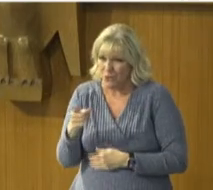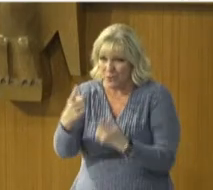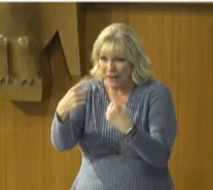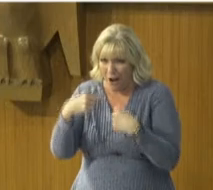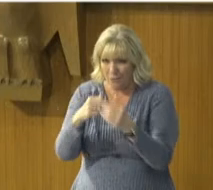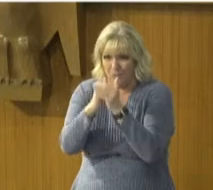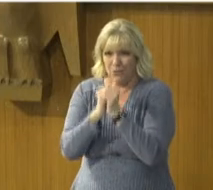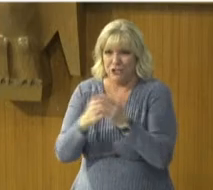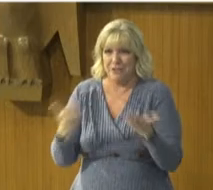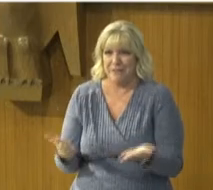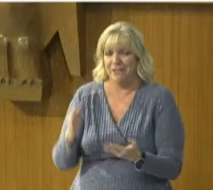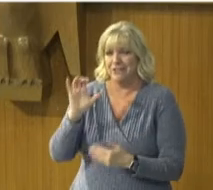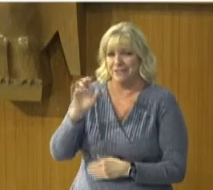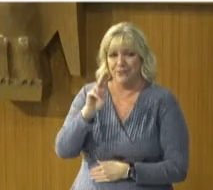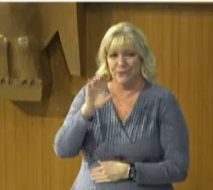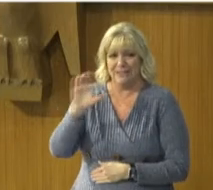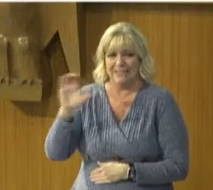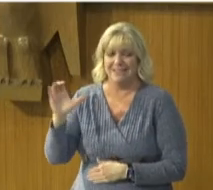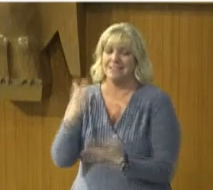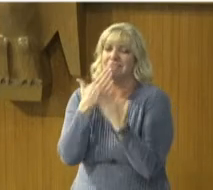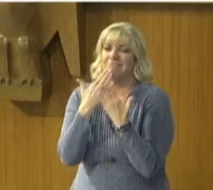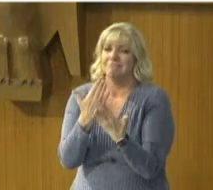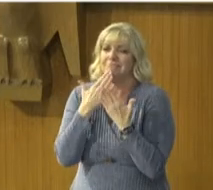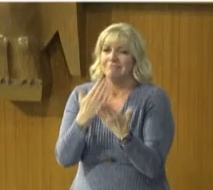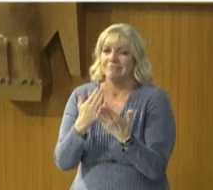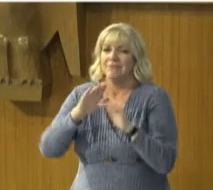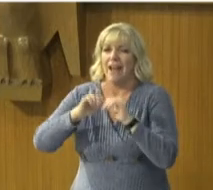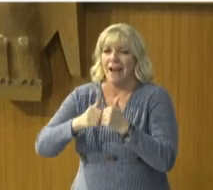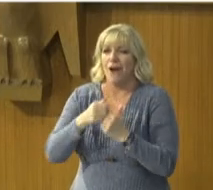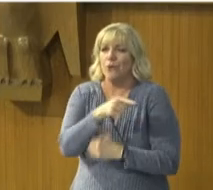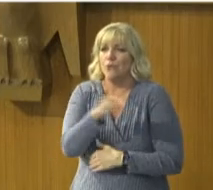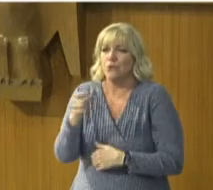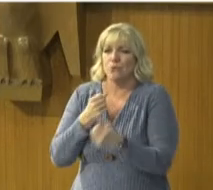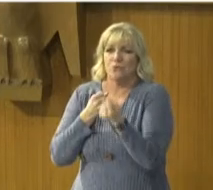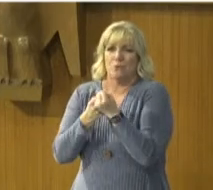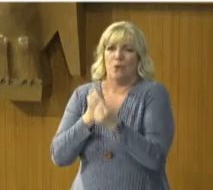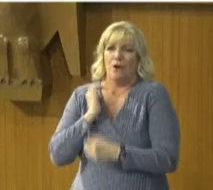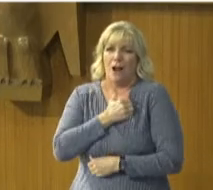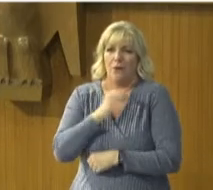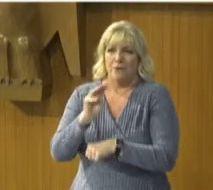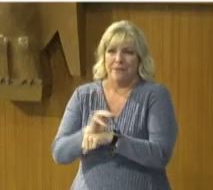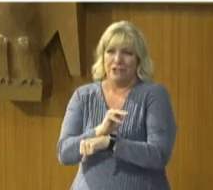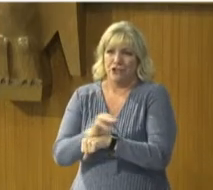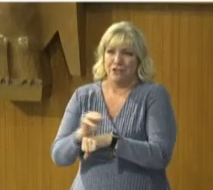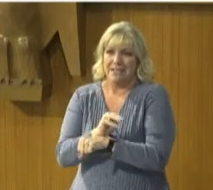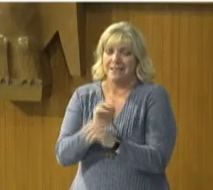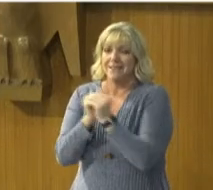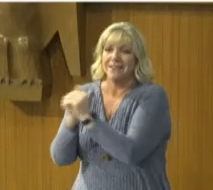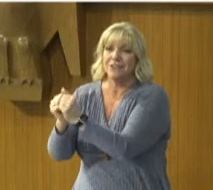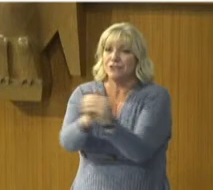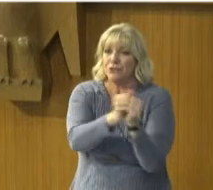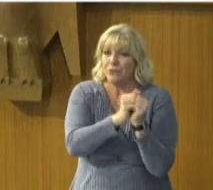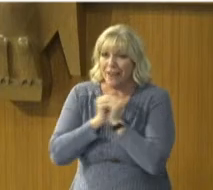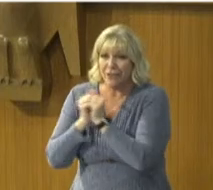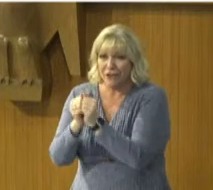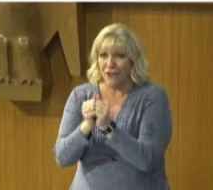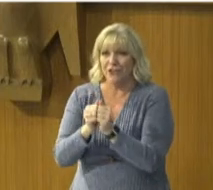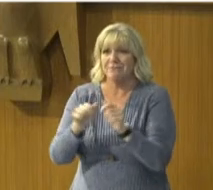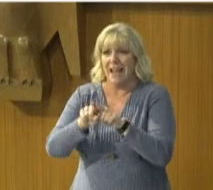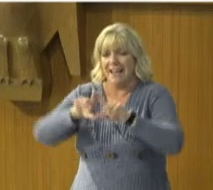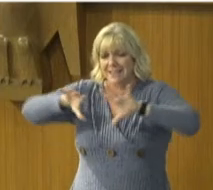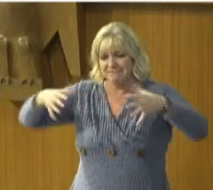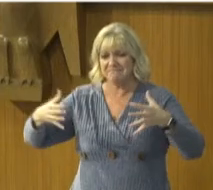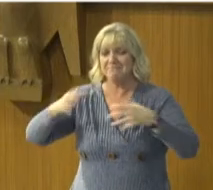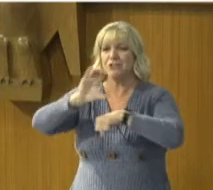UCC. We are so grateful for the ways in which you support our ministry together as a church.